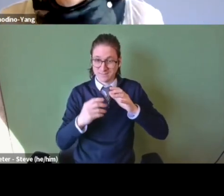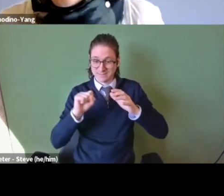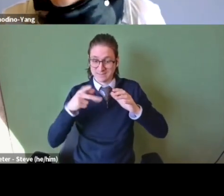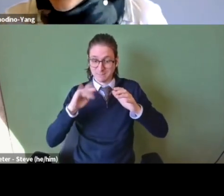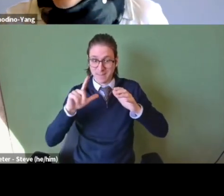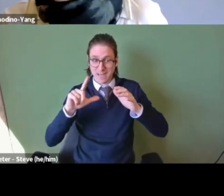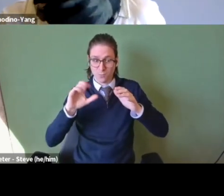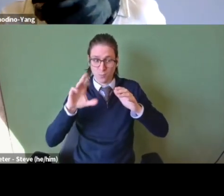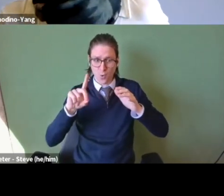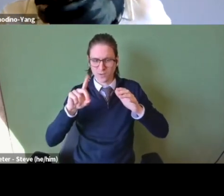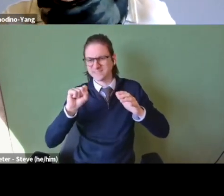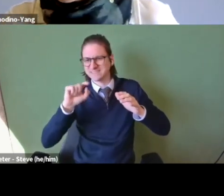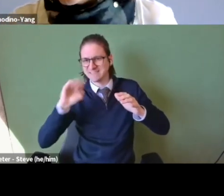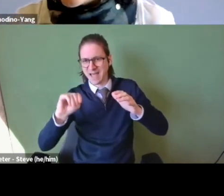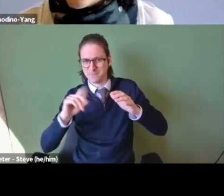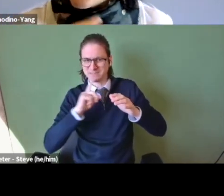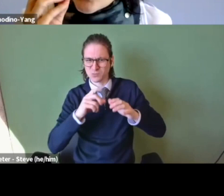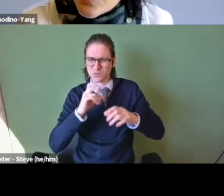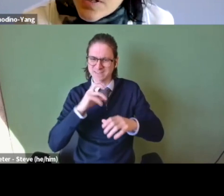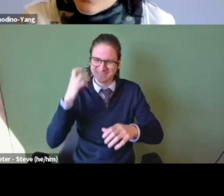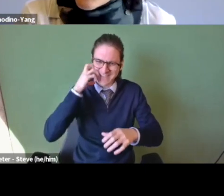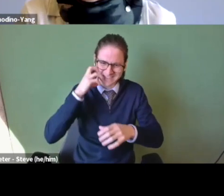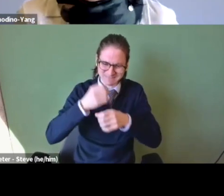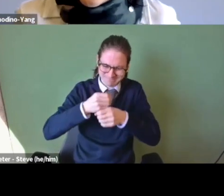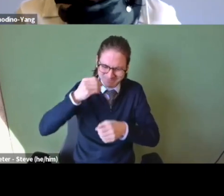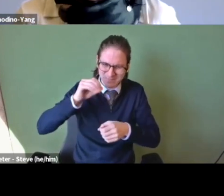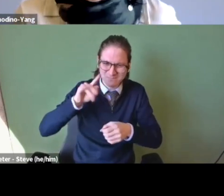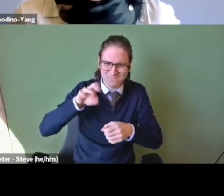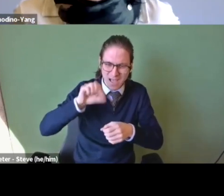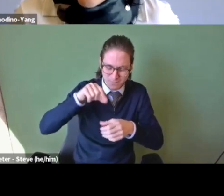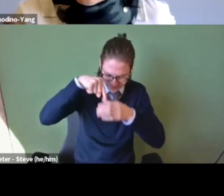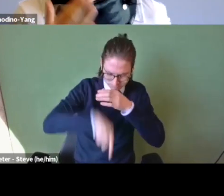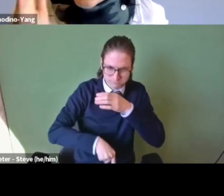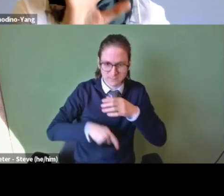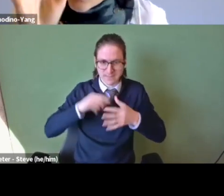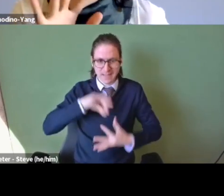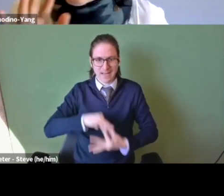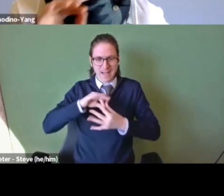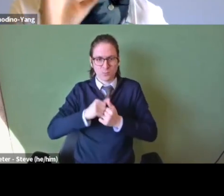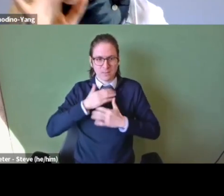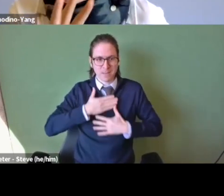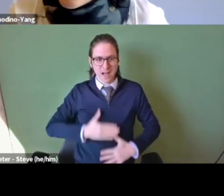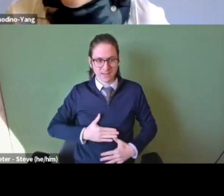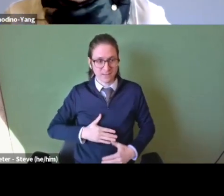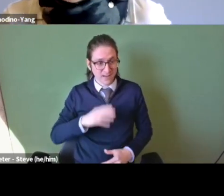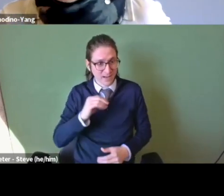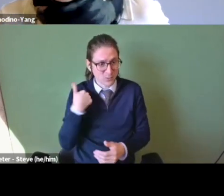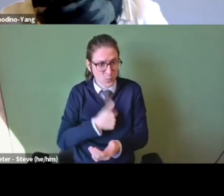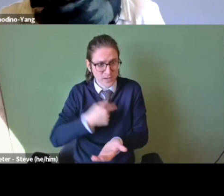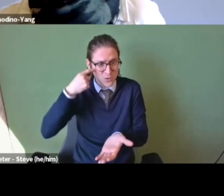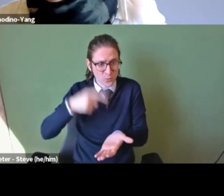of you. And what we find is that these systems are systematically activated in patterns that can be sort of